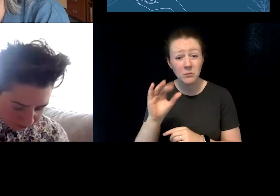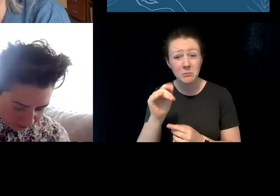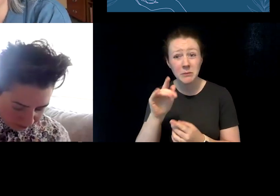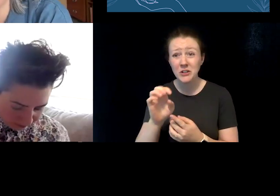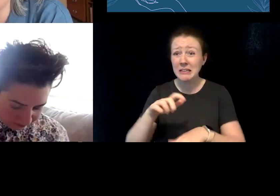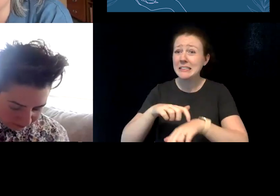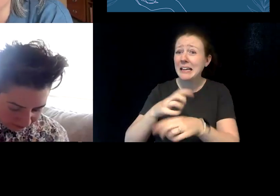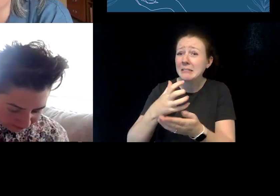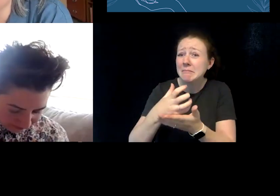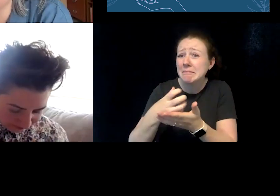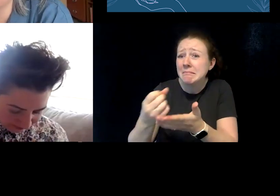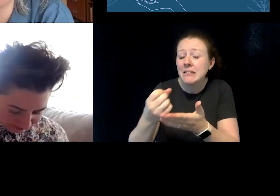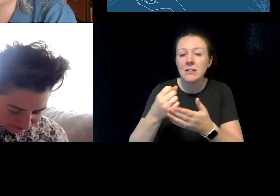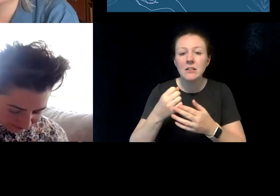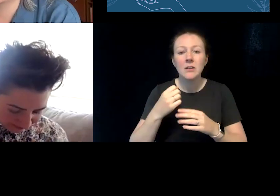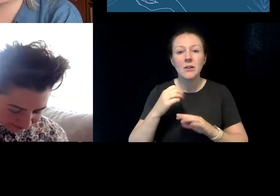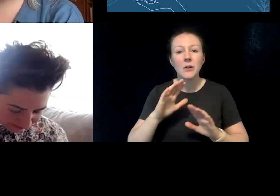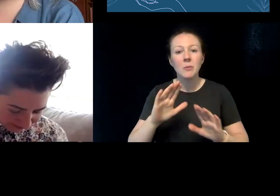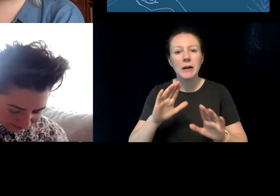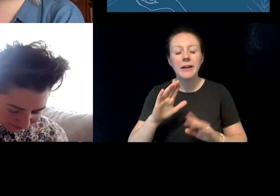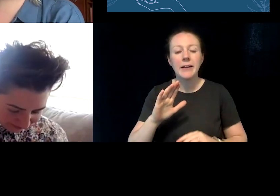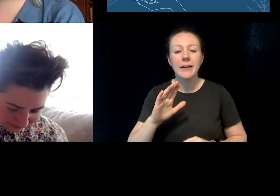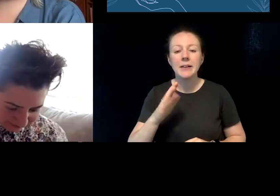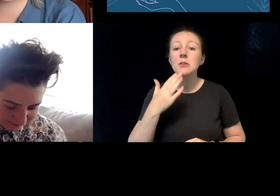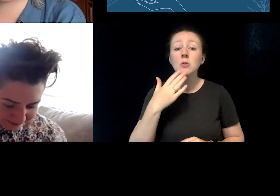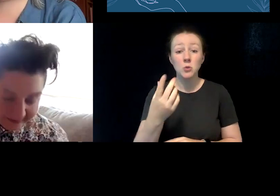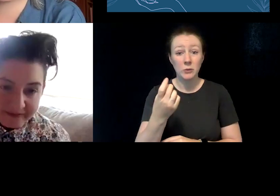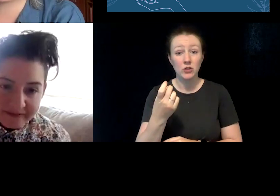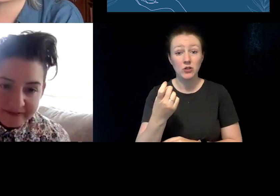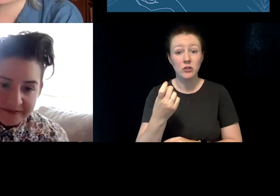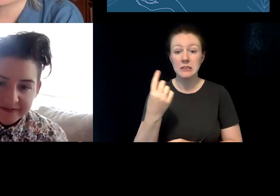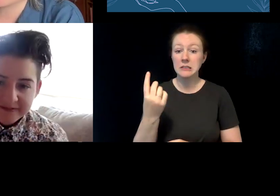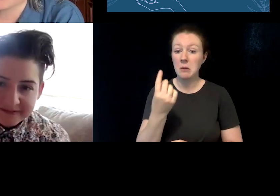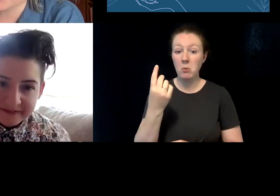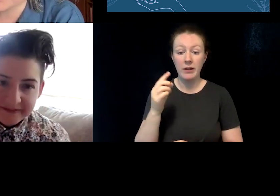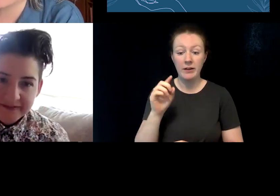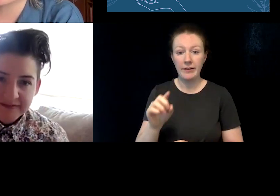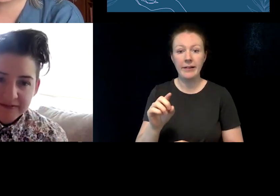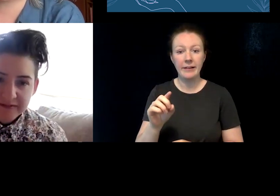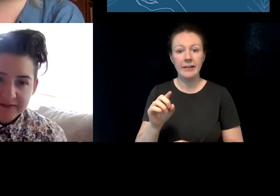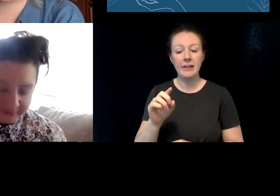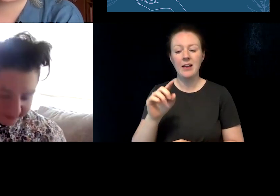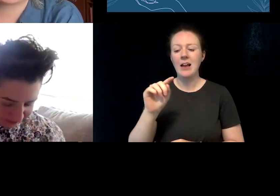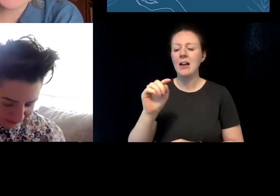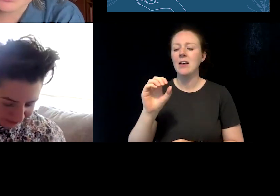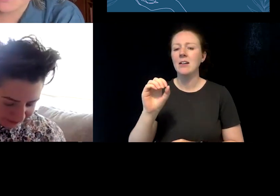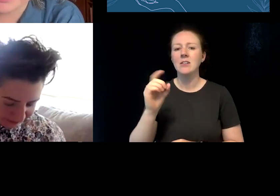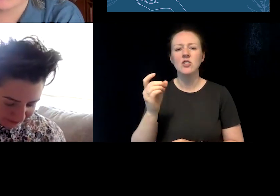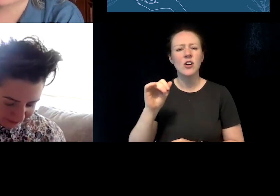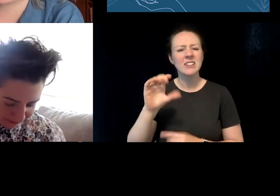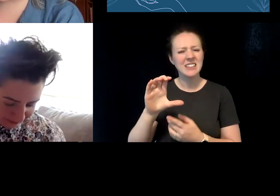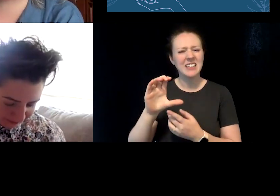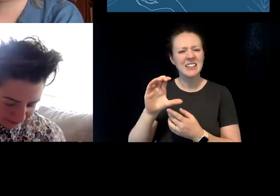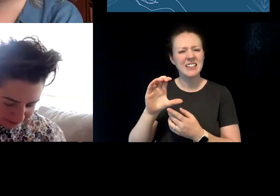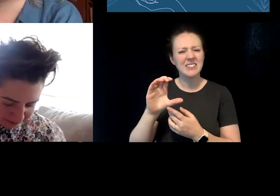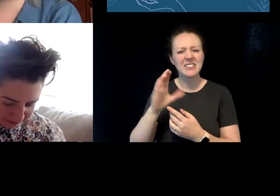running out of time, but I do think there's a really good question here about somebody who went through a really toxic process, had a really bad